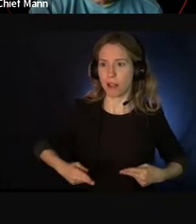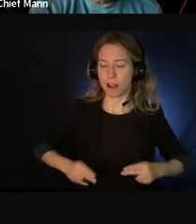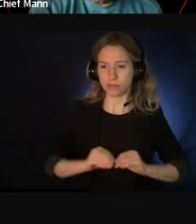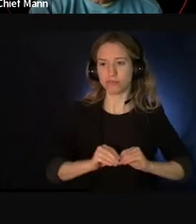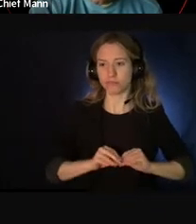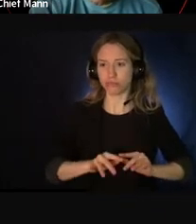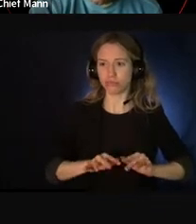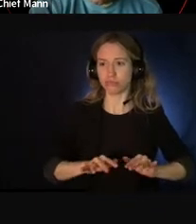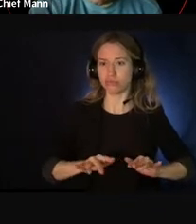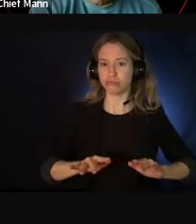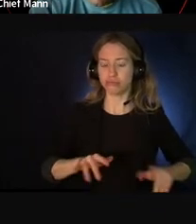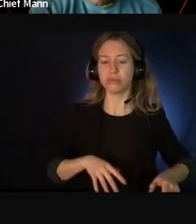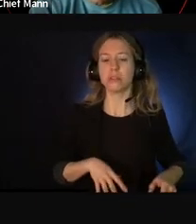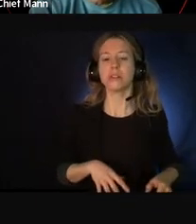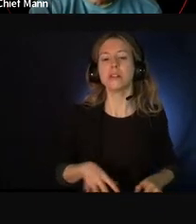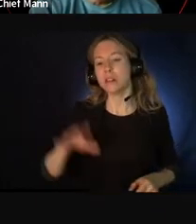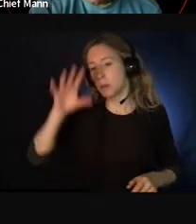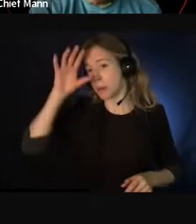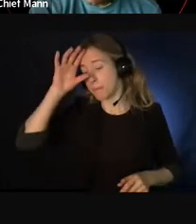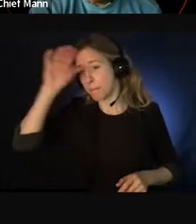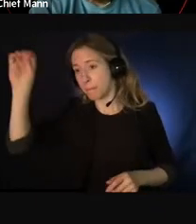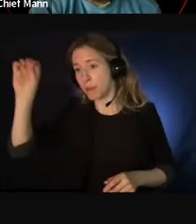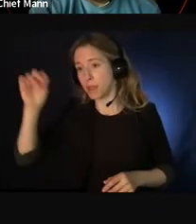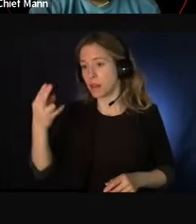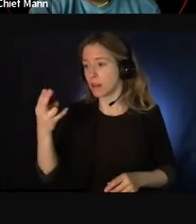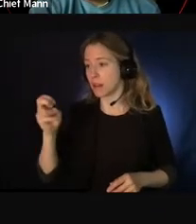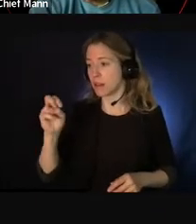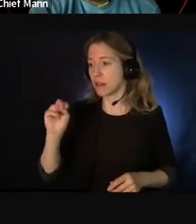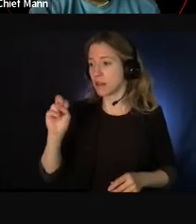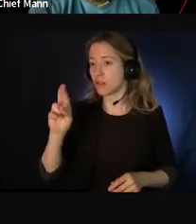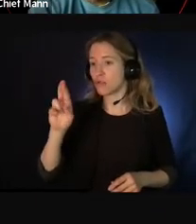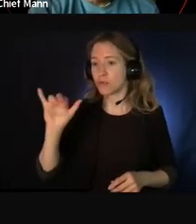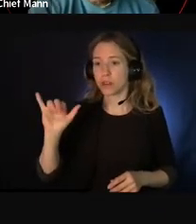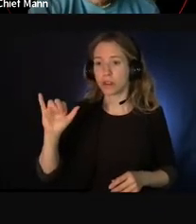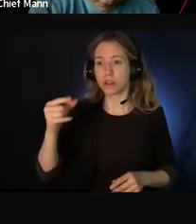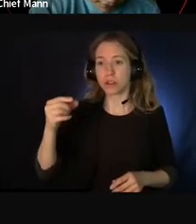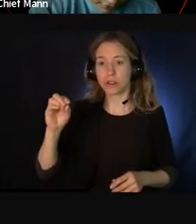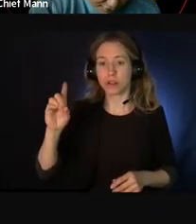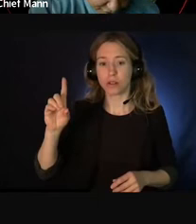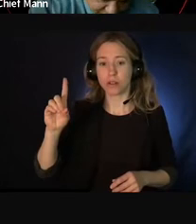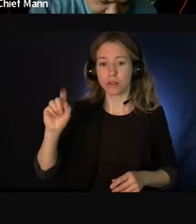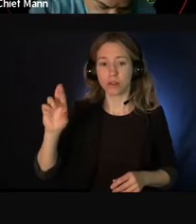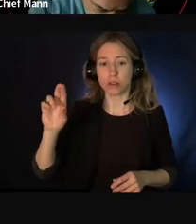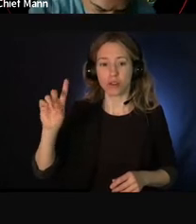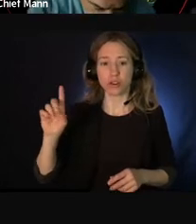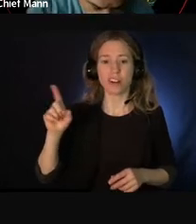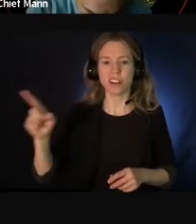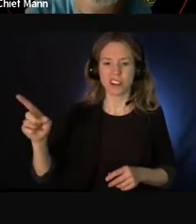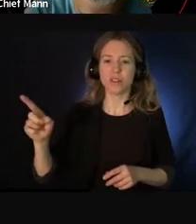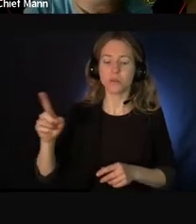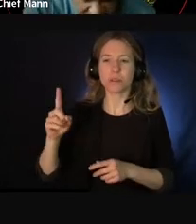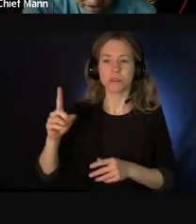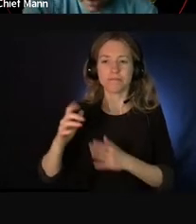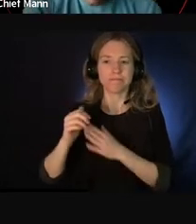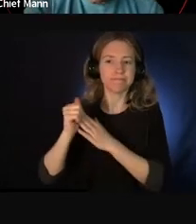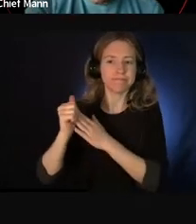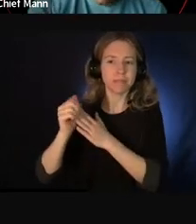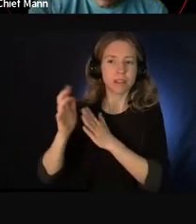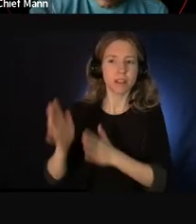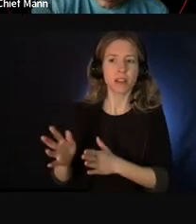Henry Goddard, who was the head of the Vineland Training School, a state school for New Jersey,